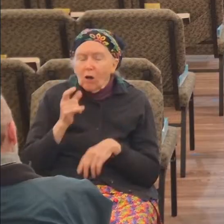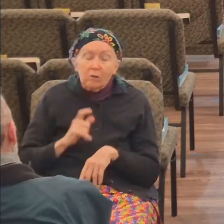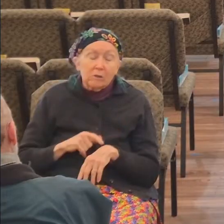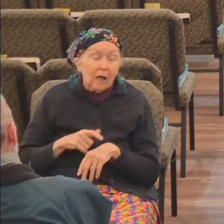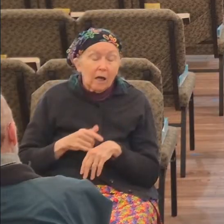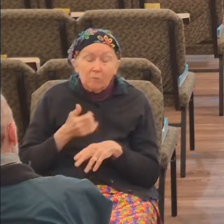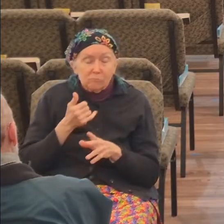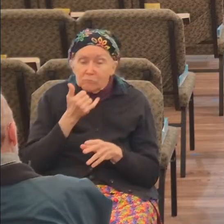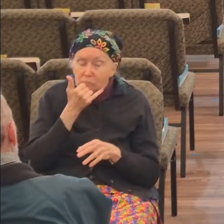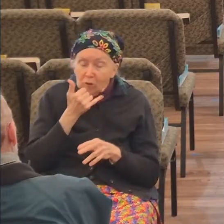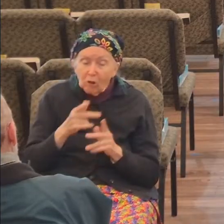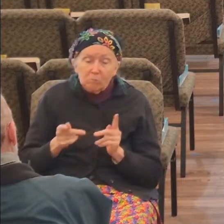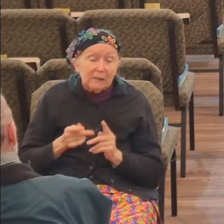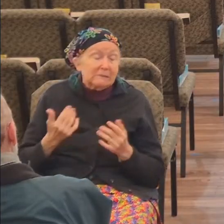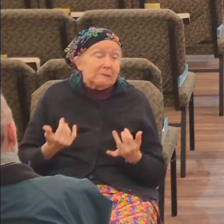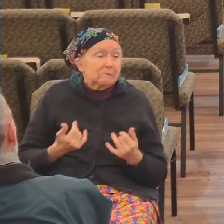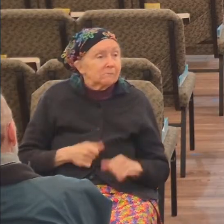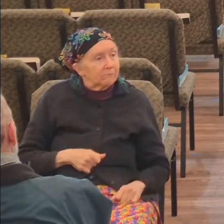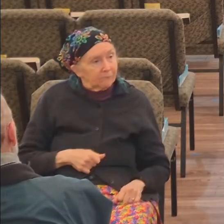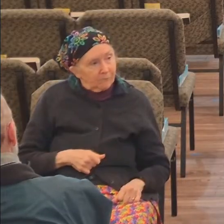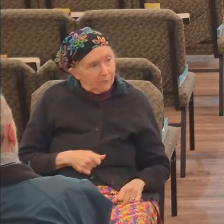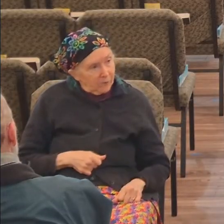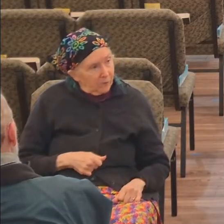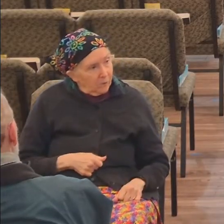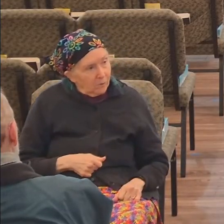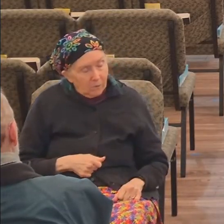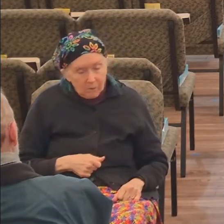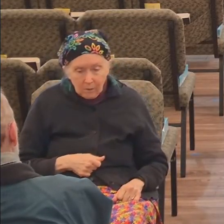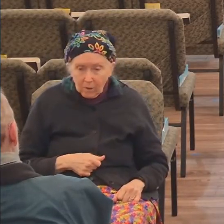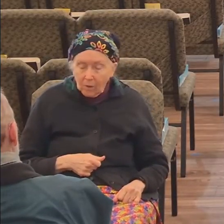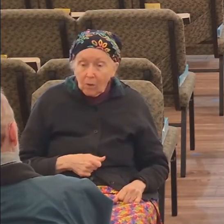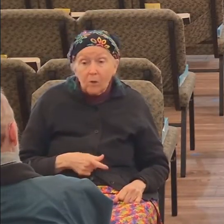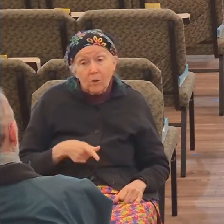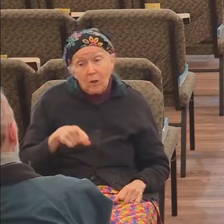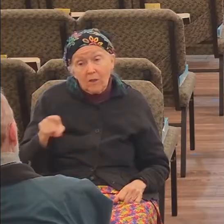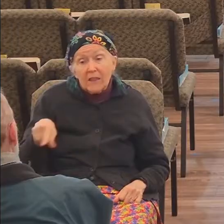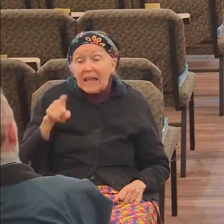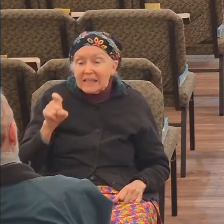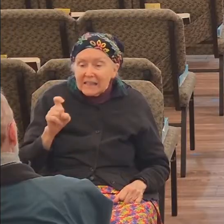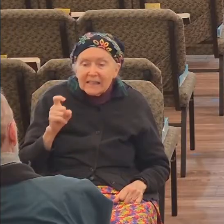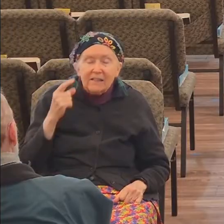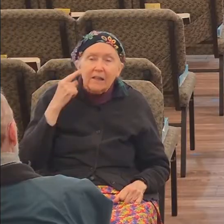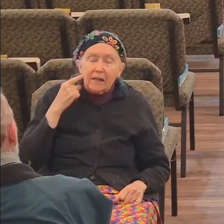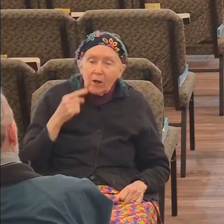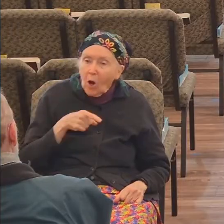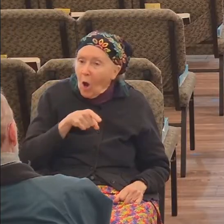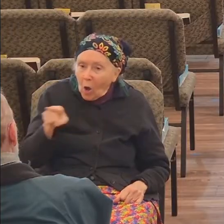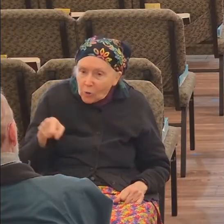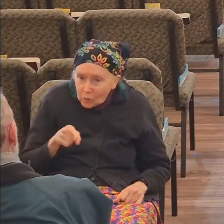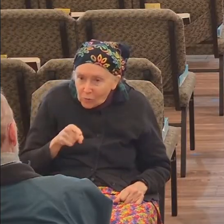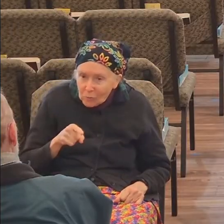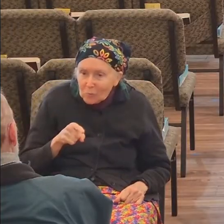Anybody else? Why do they need to hear this? You are God's beloved.